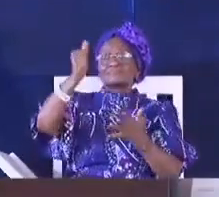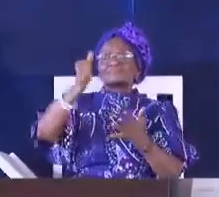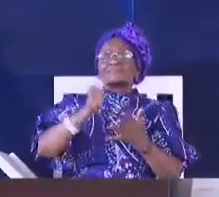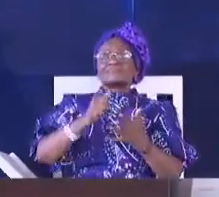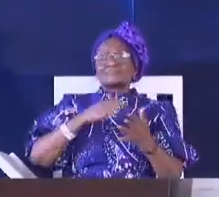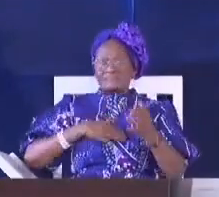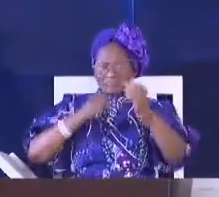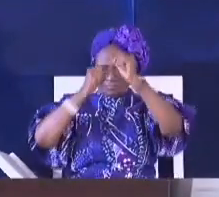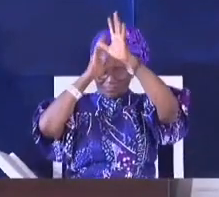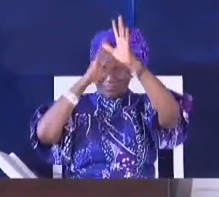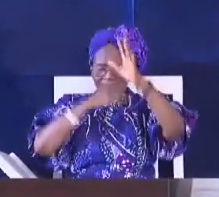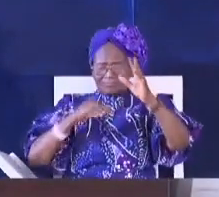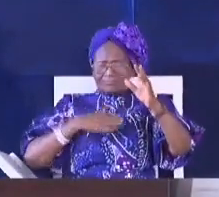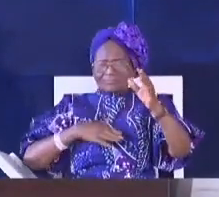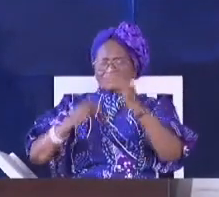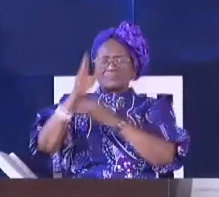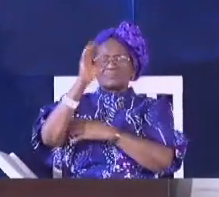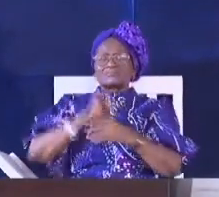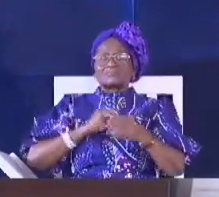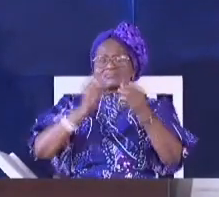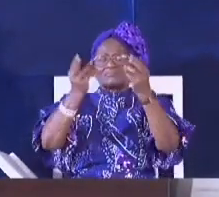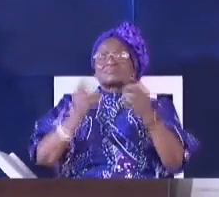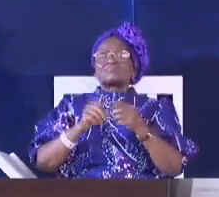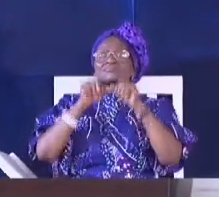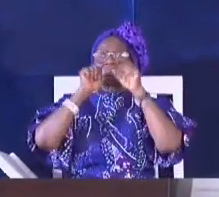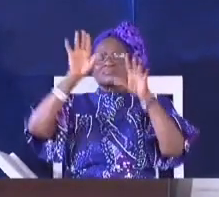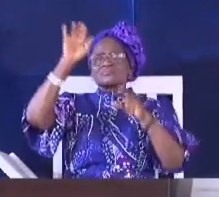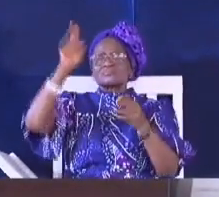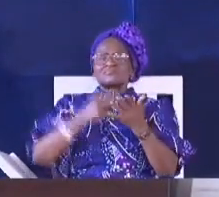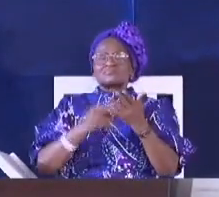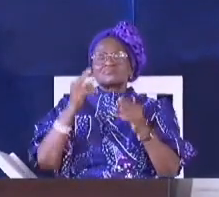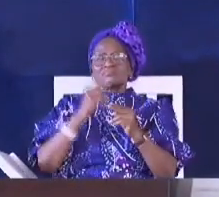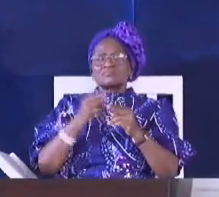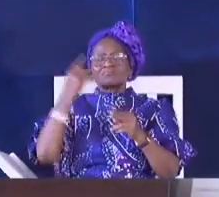My Father, my God, I want to bless your holy name for your word.